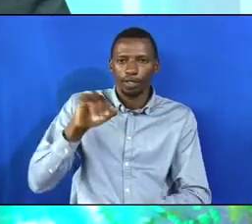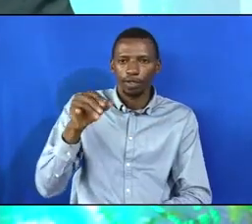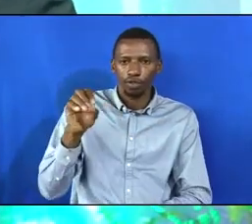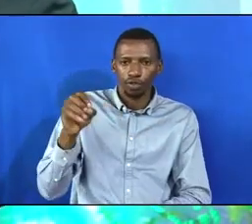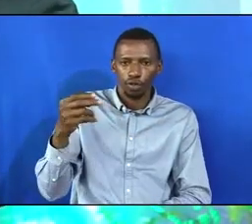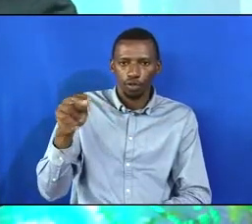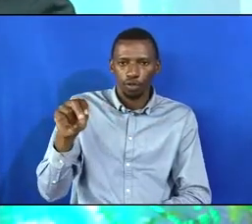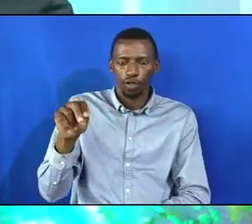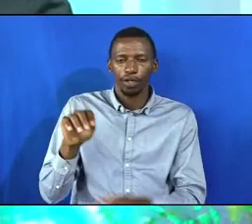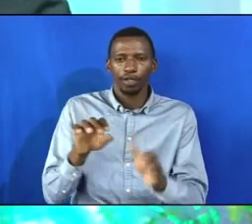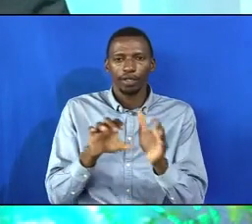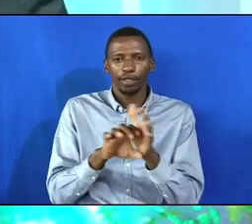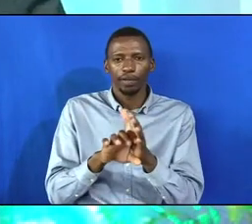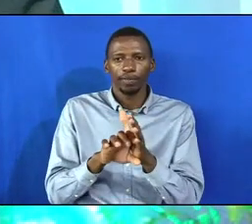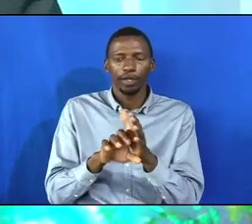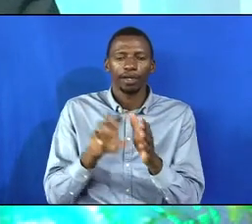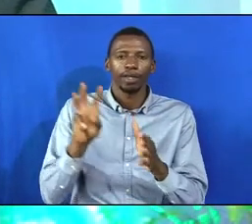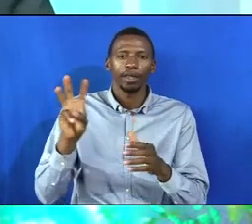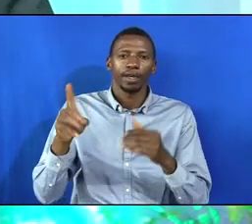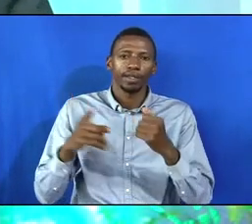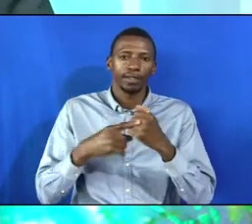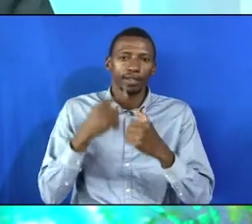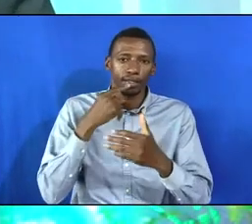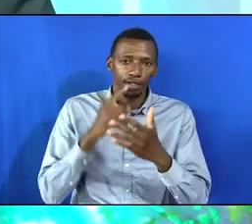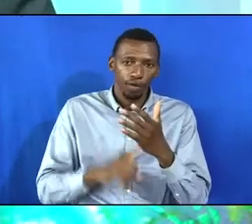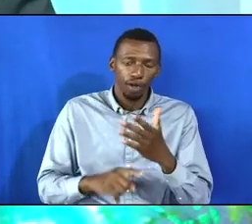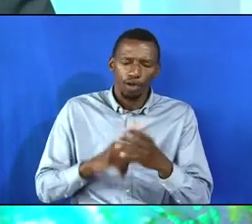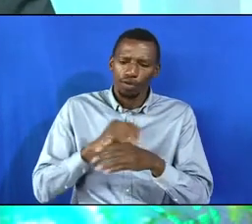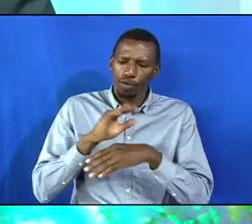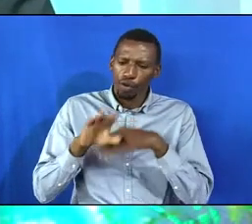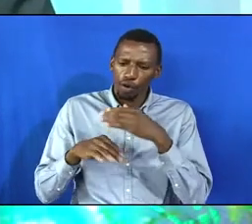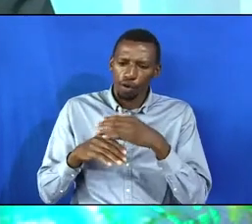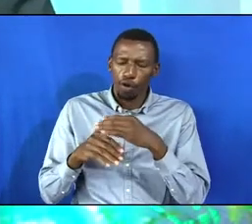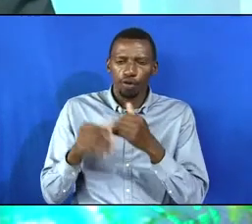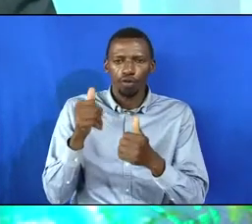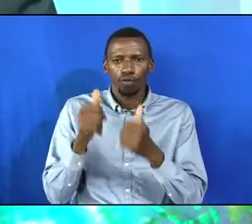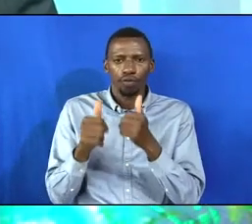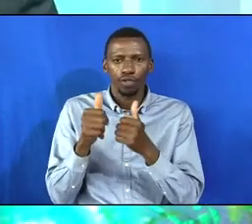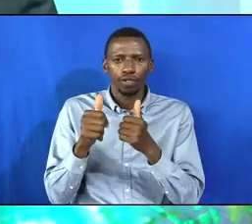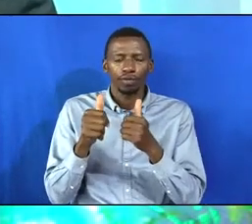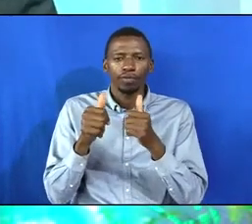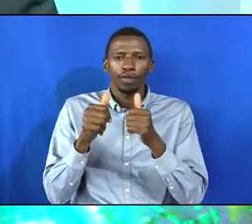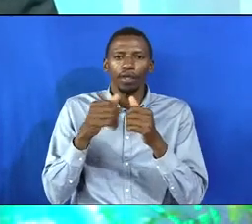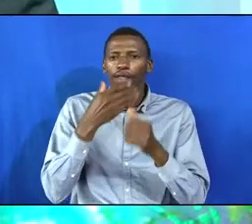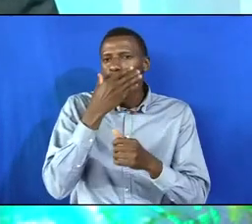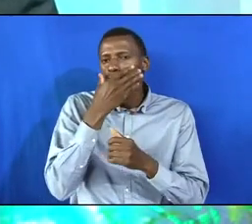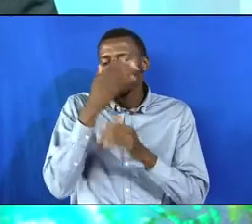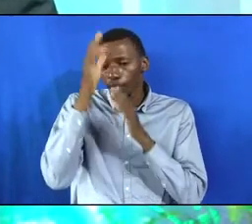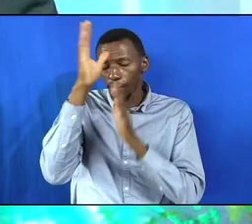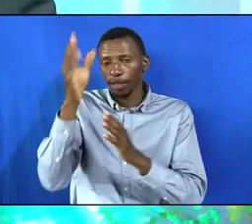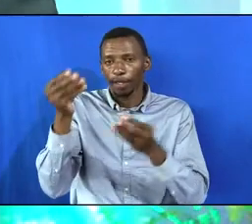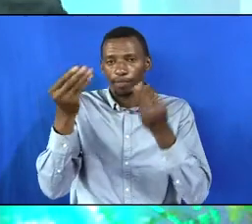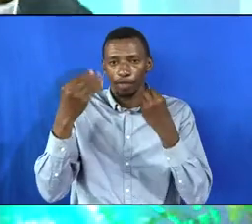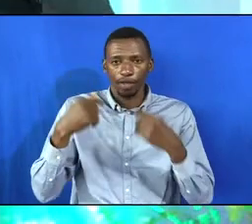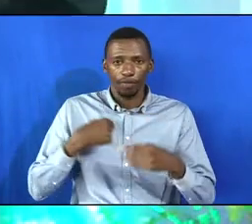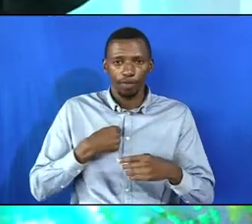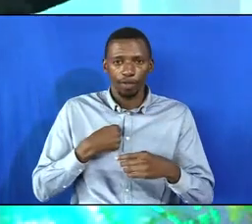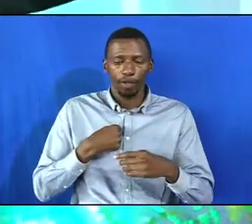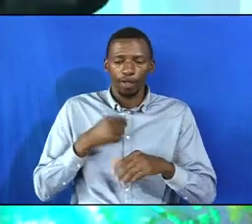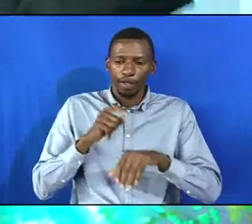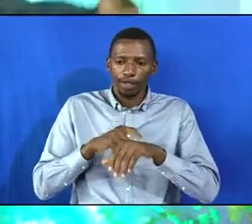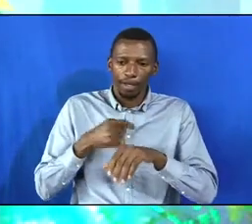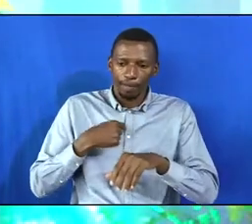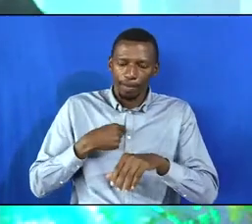37, all those that the Father gives me will come to me, and whoever comes to me, I will